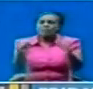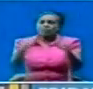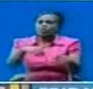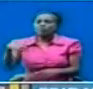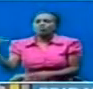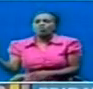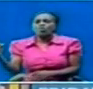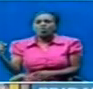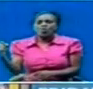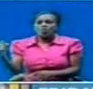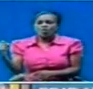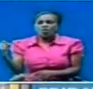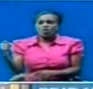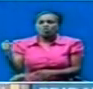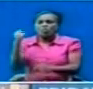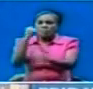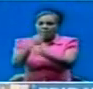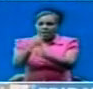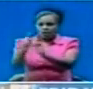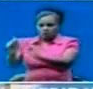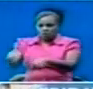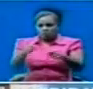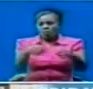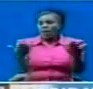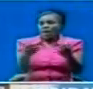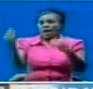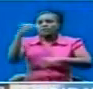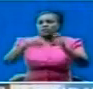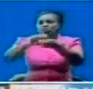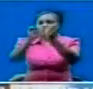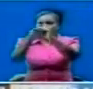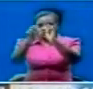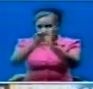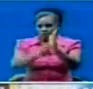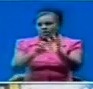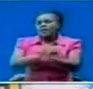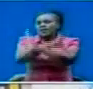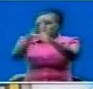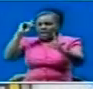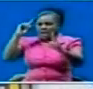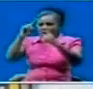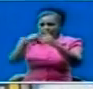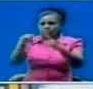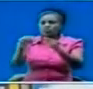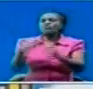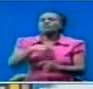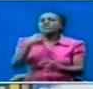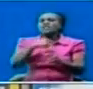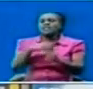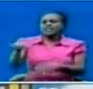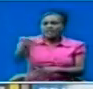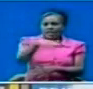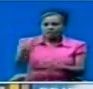to a club. It is referendum. The MPs made clear their intention to traverse the region in order